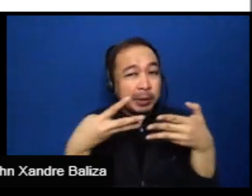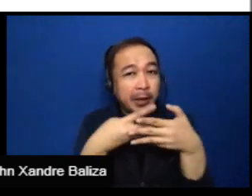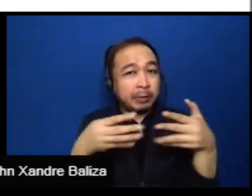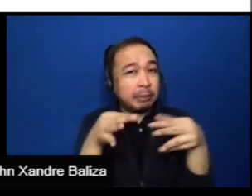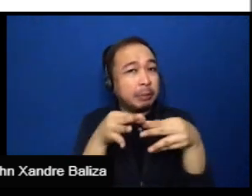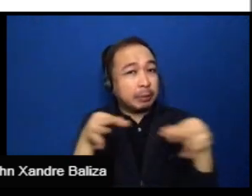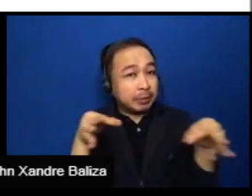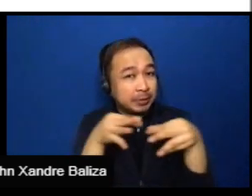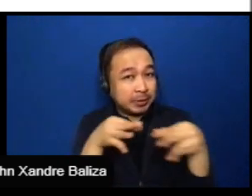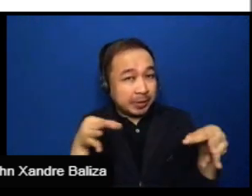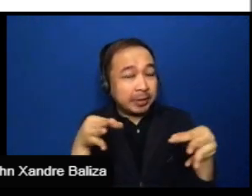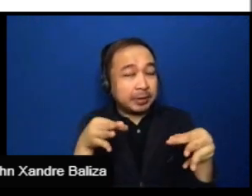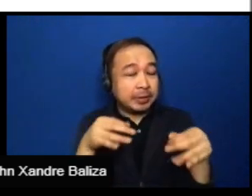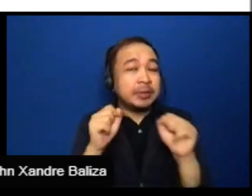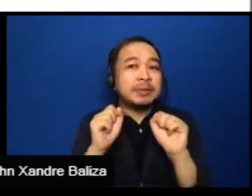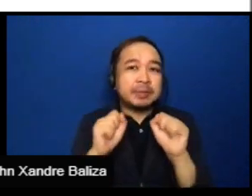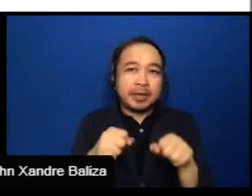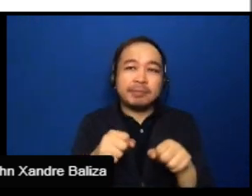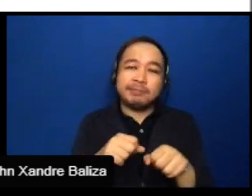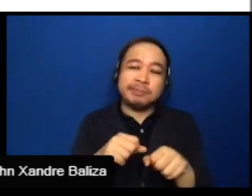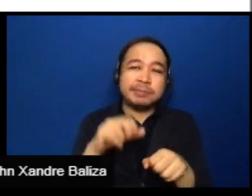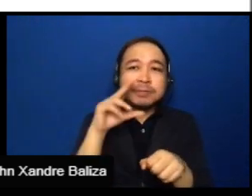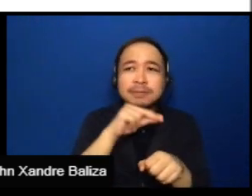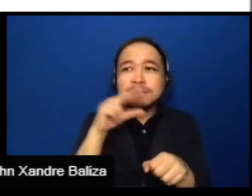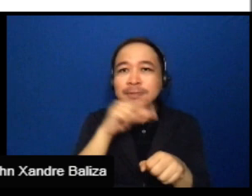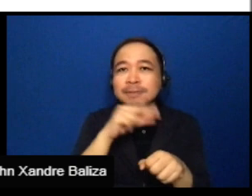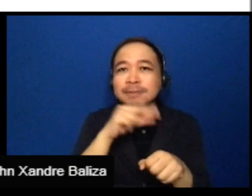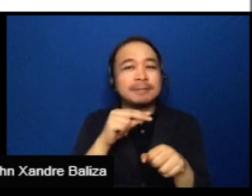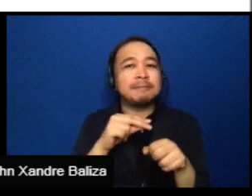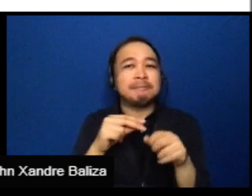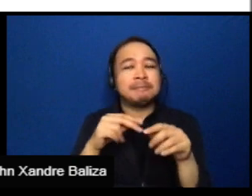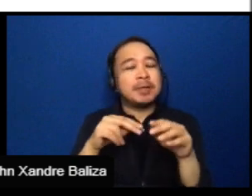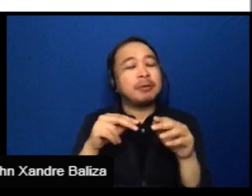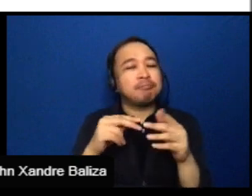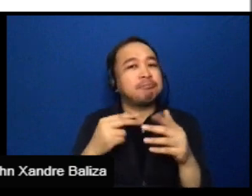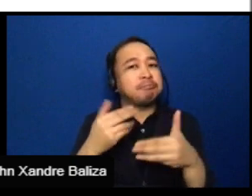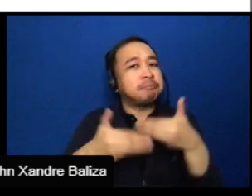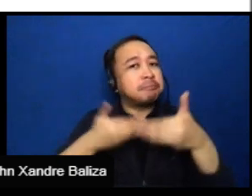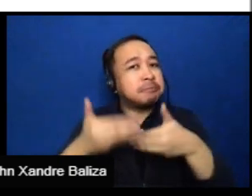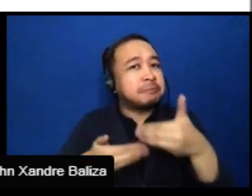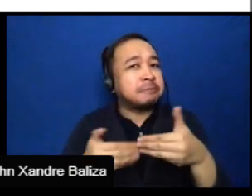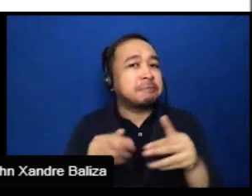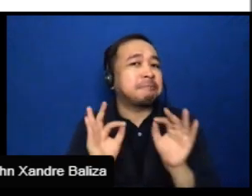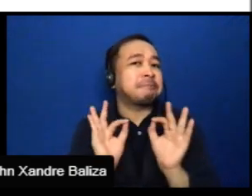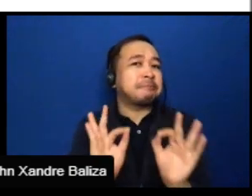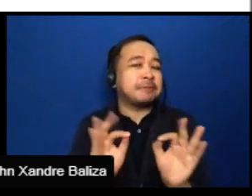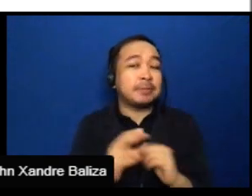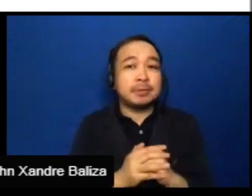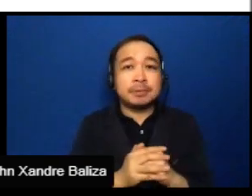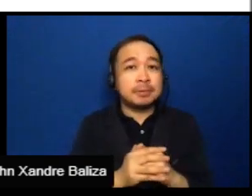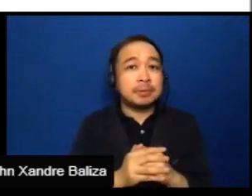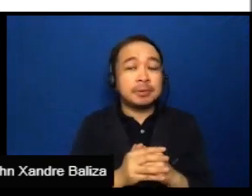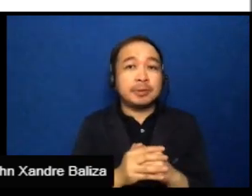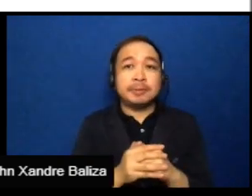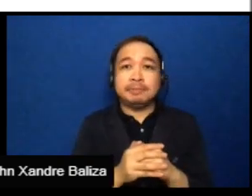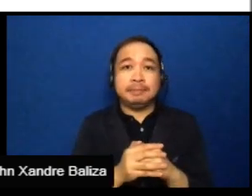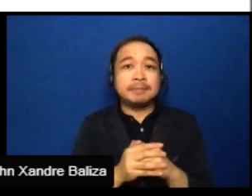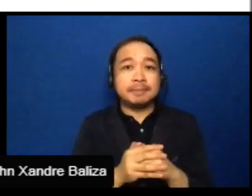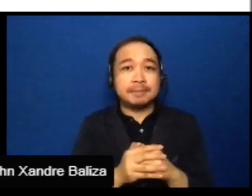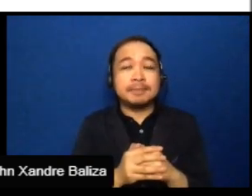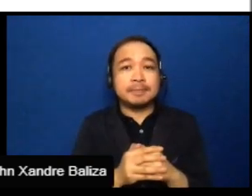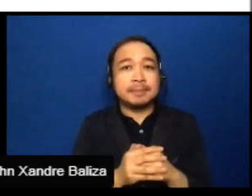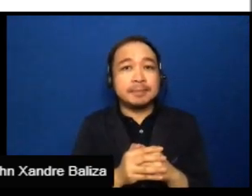at dictation speed. With respect to any major changes,